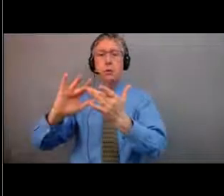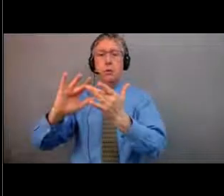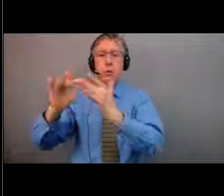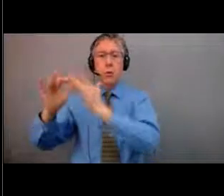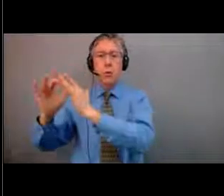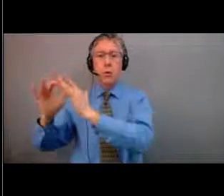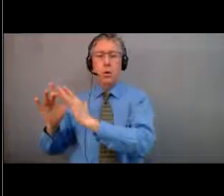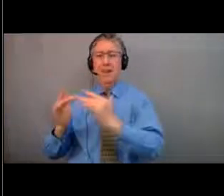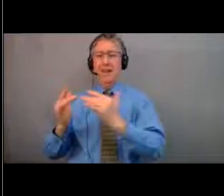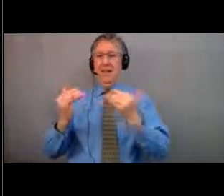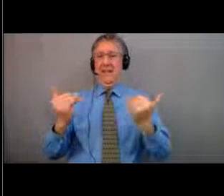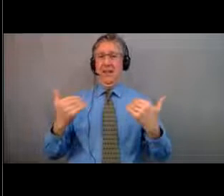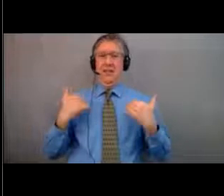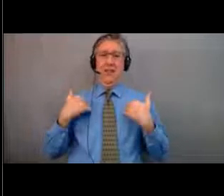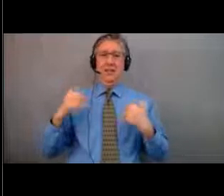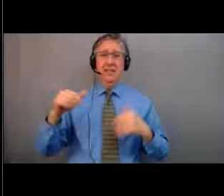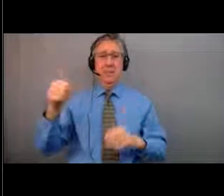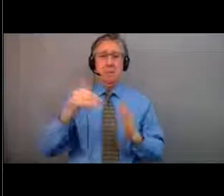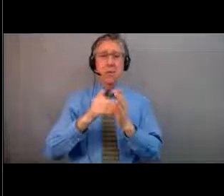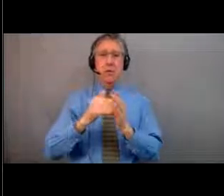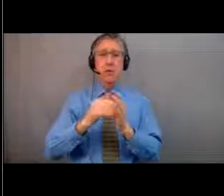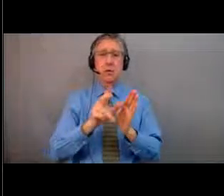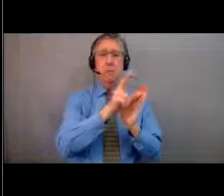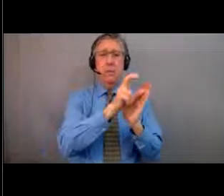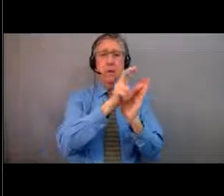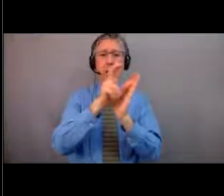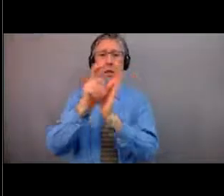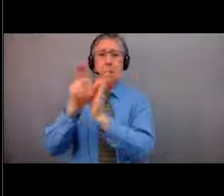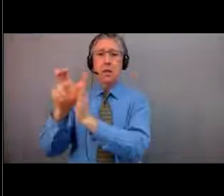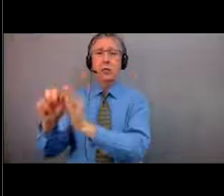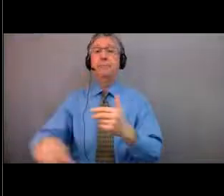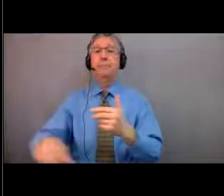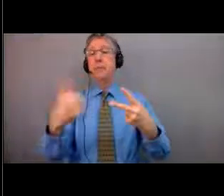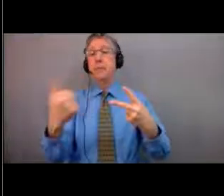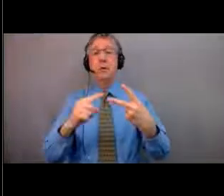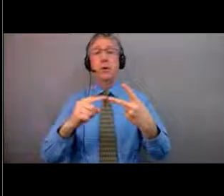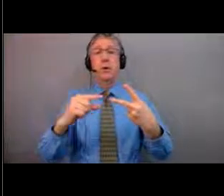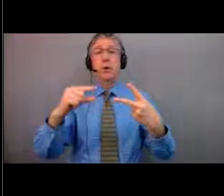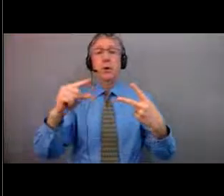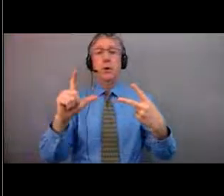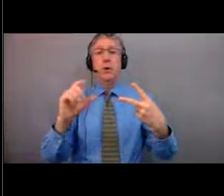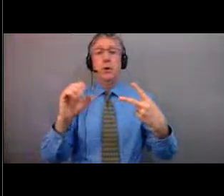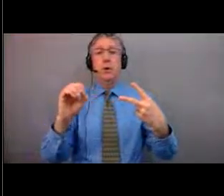million measurements, and the GLODAP, which is the Ocean Interior Network, which has